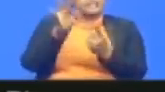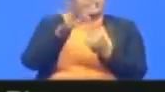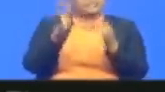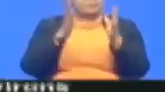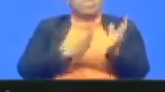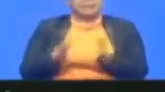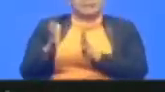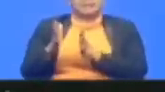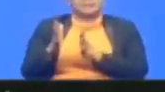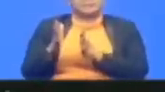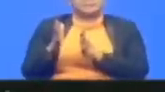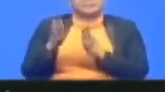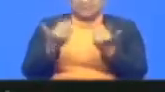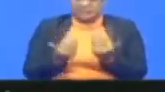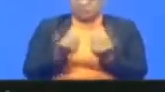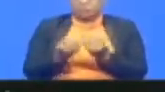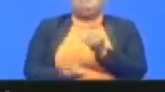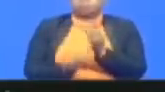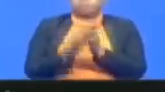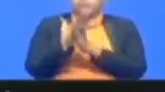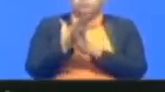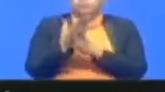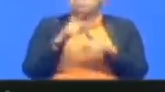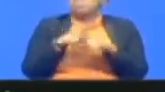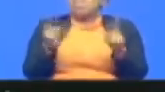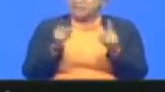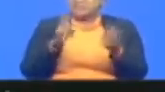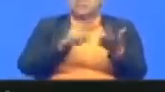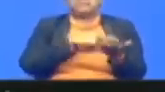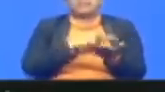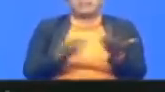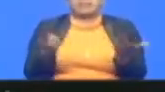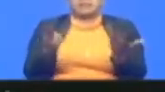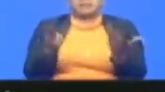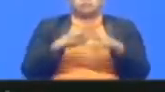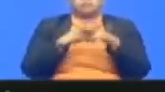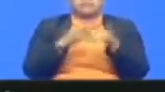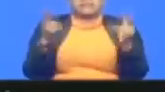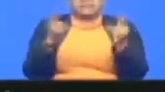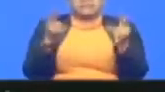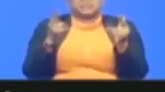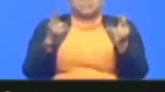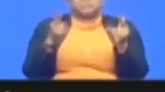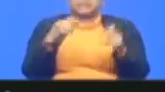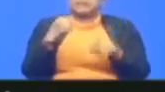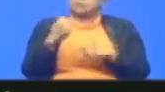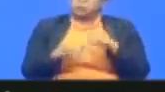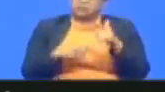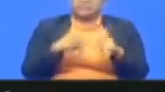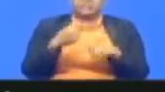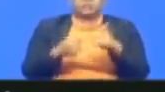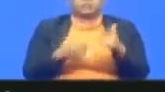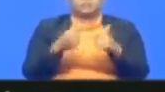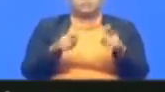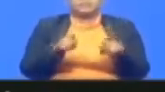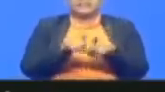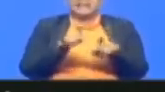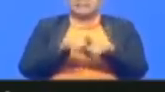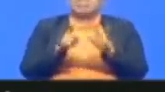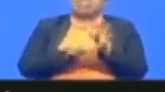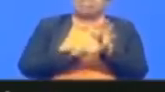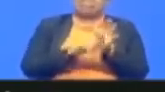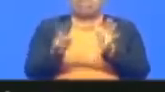was mooted, but which also failed to take off, and the cycle of inconvenience continued. After much back and forth,